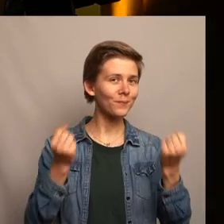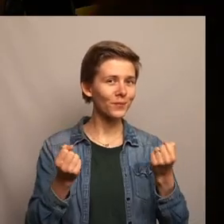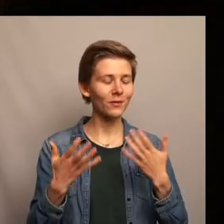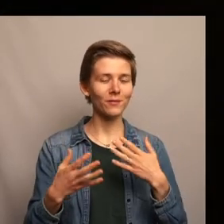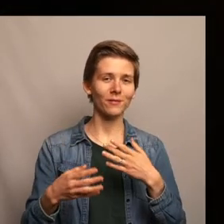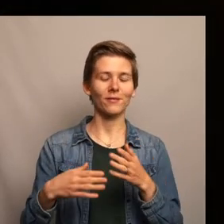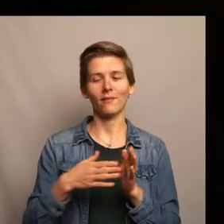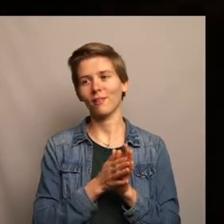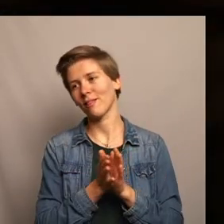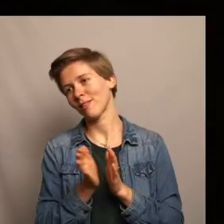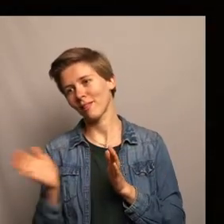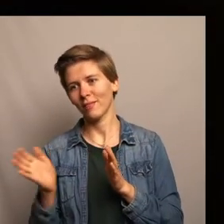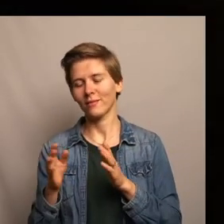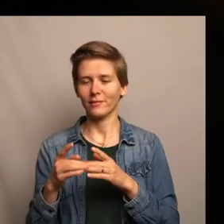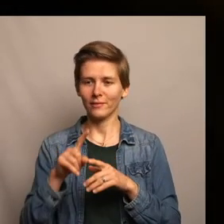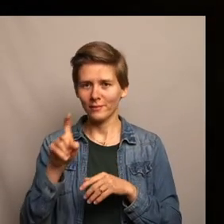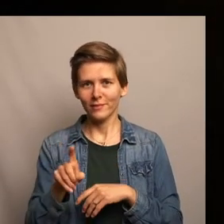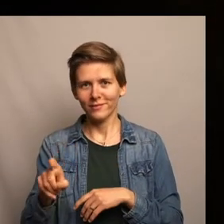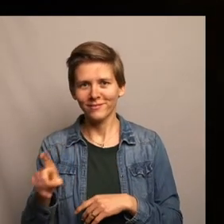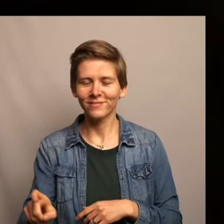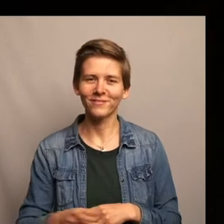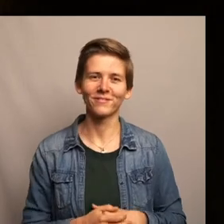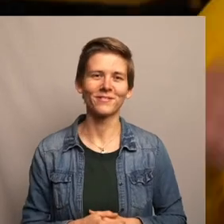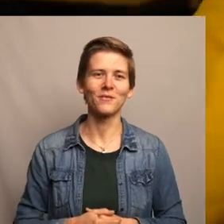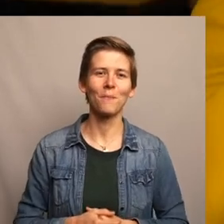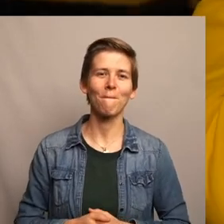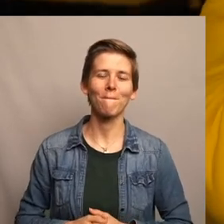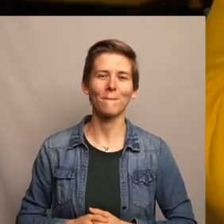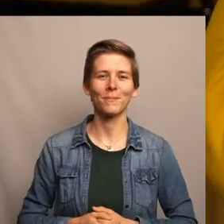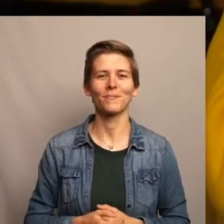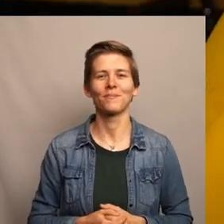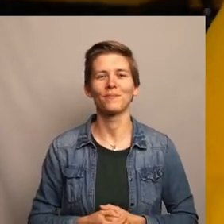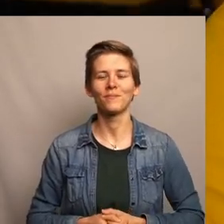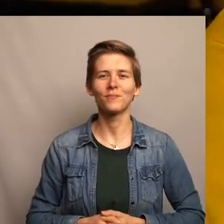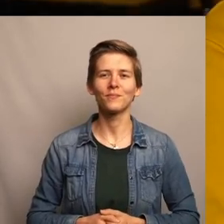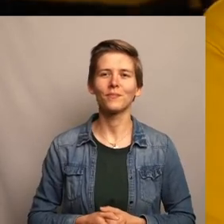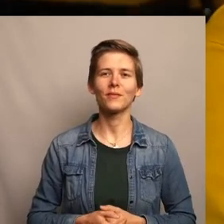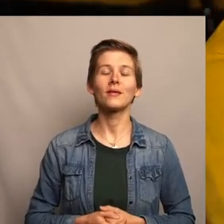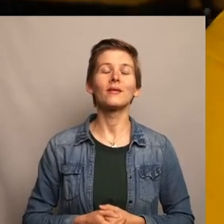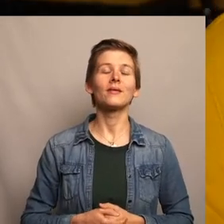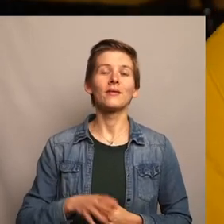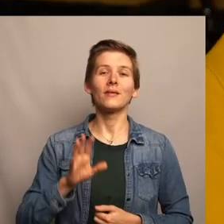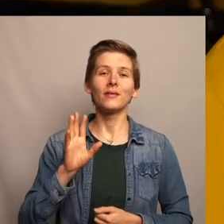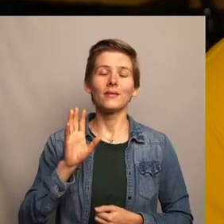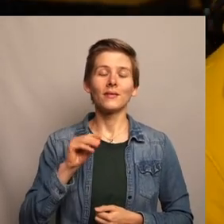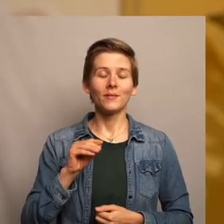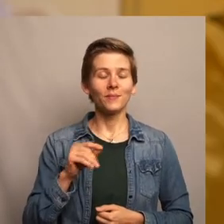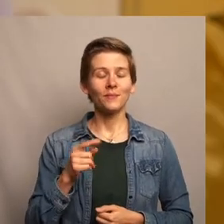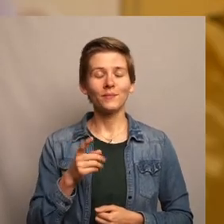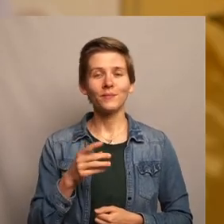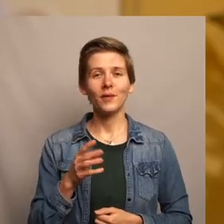out of the map that they talk about. We are out of it. But I want to hear you,